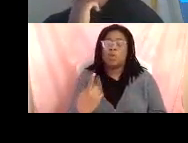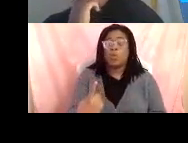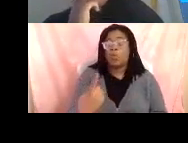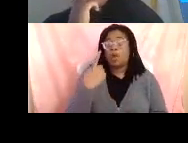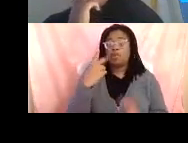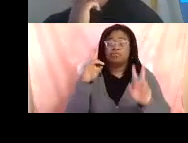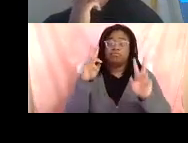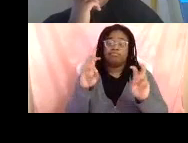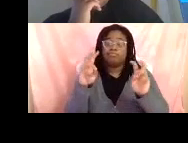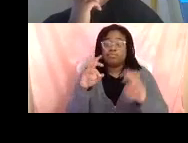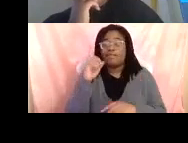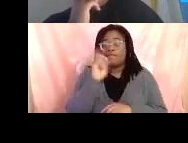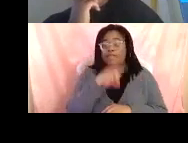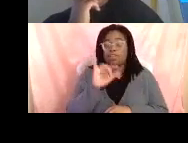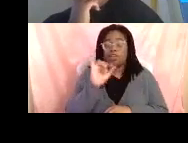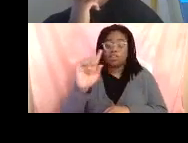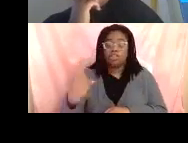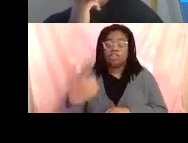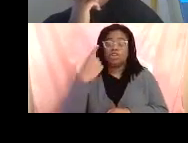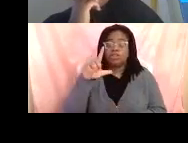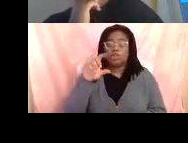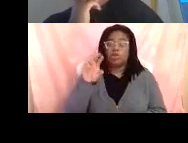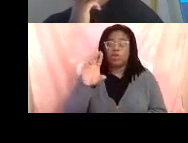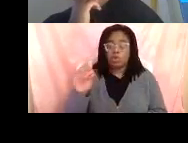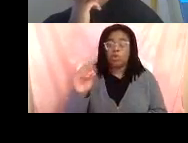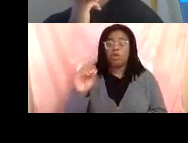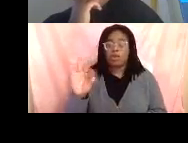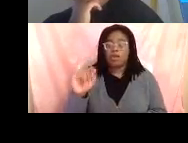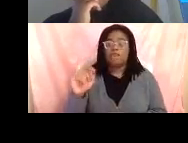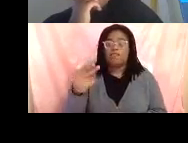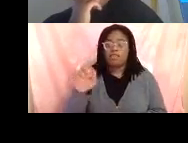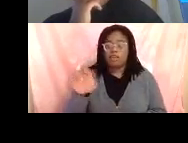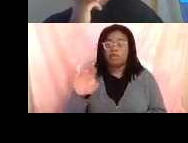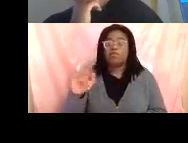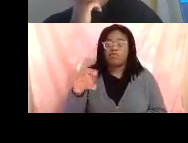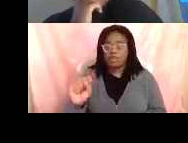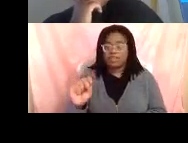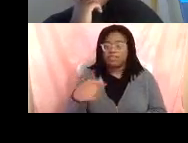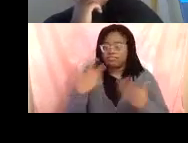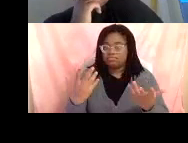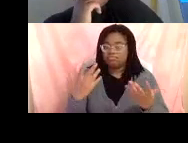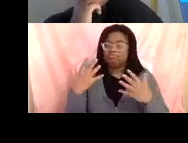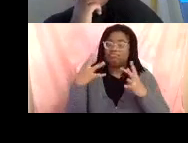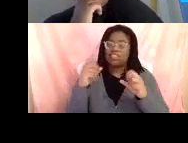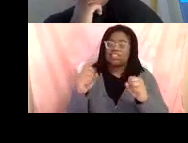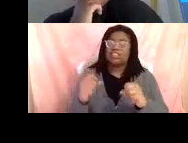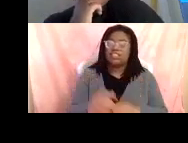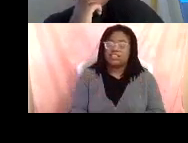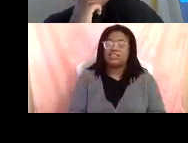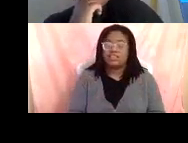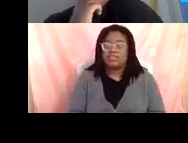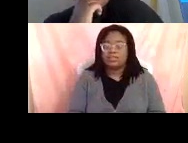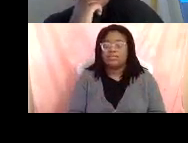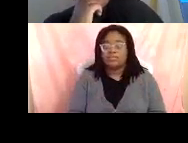one node of fiction. Maybe that's just Lord of the Rings. Maybe everything. Yeah, it's fascinating.